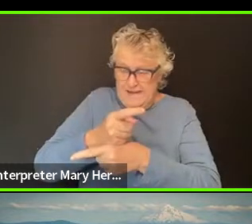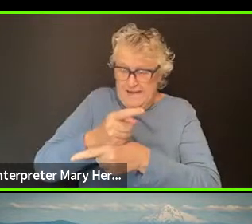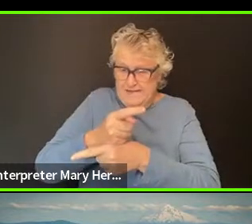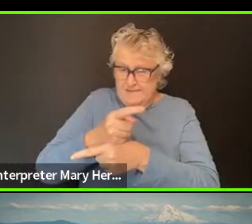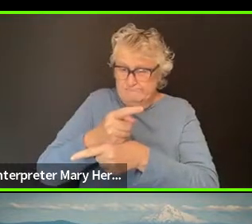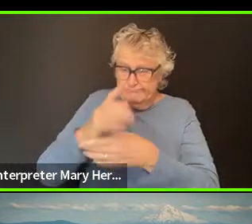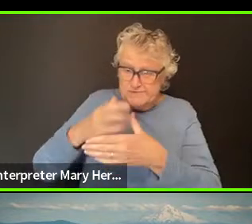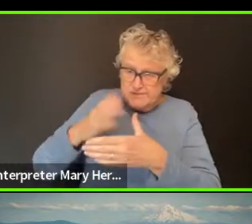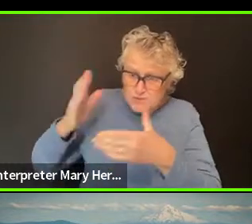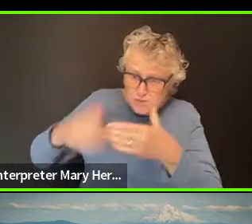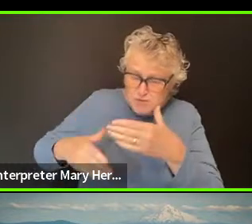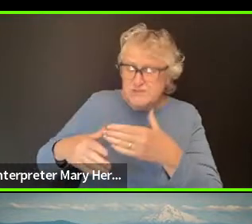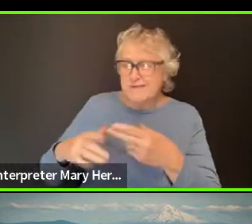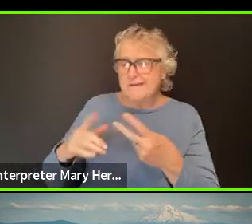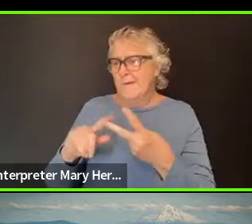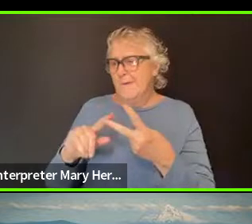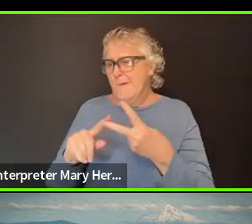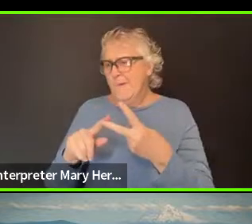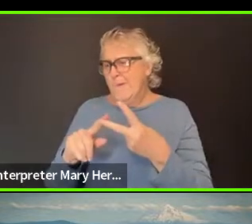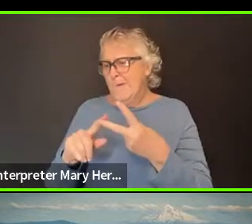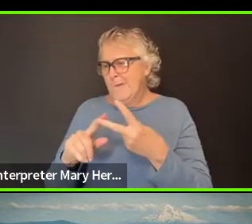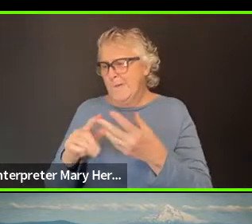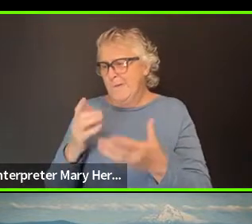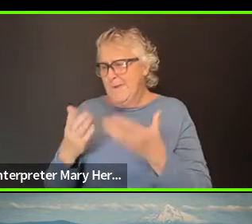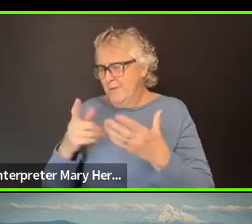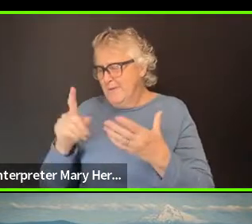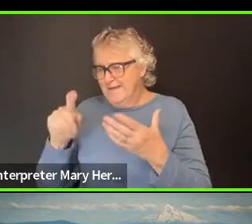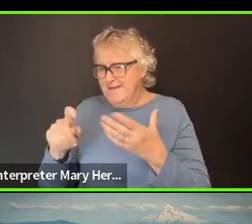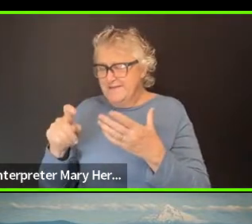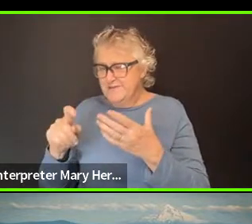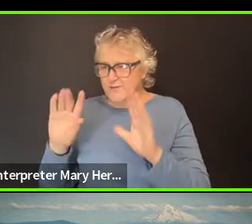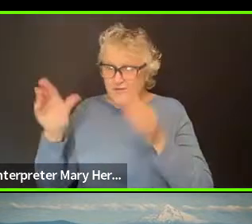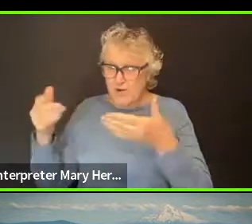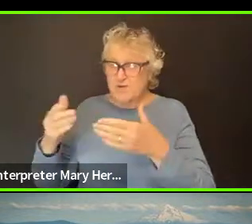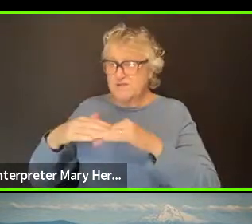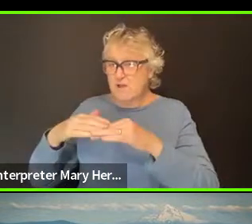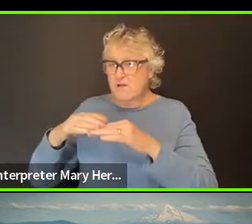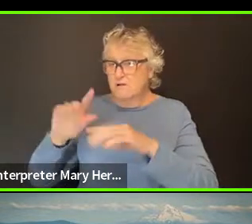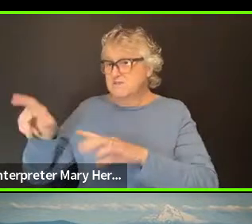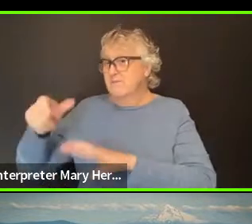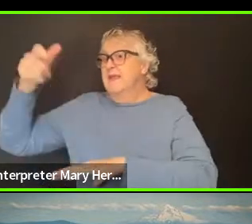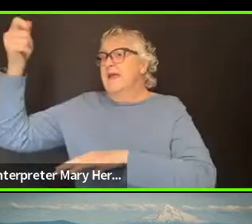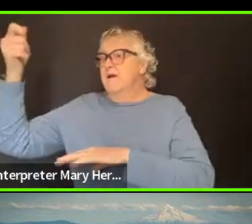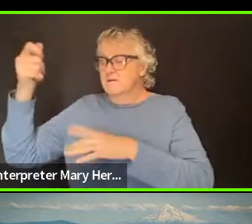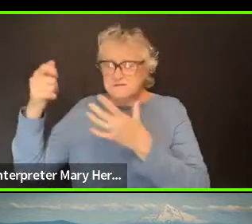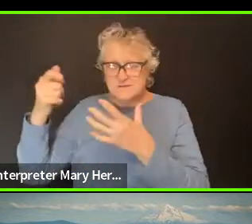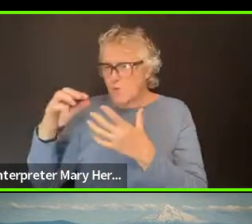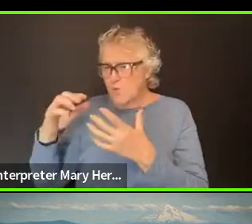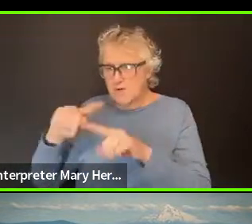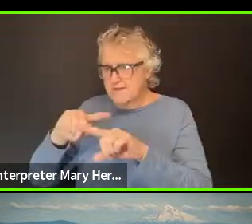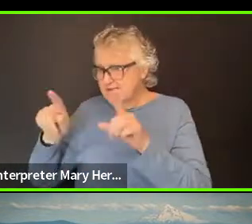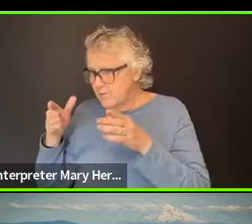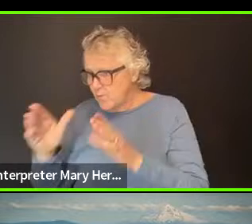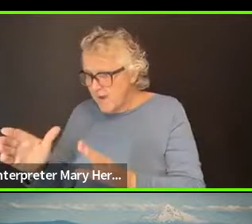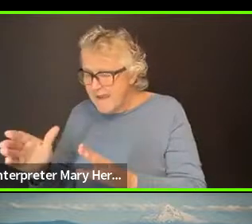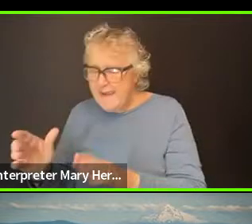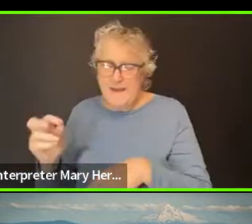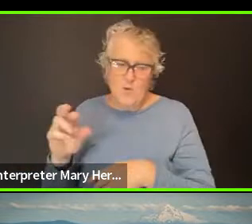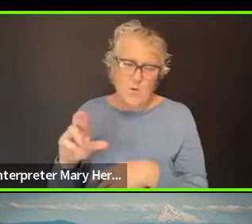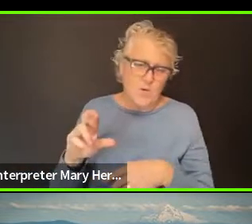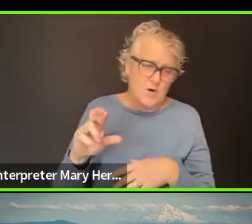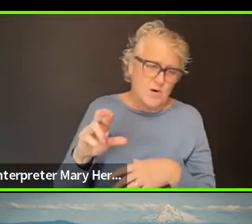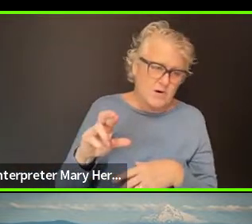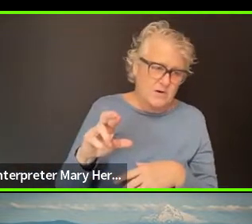specific aspects of impacts, or hey, I think we need to mitigate or